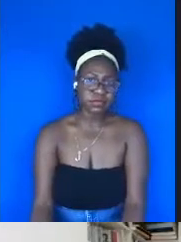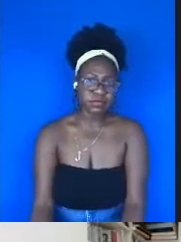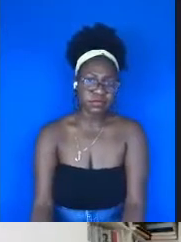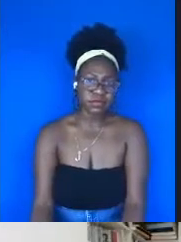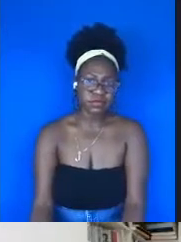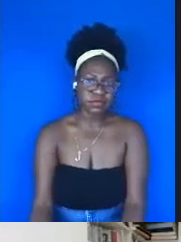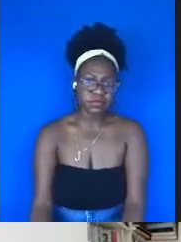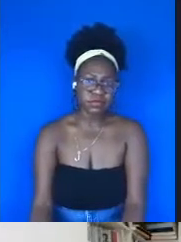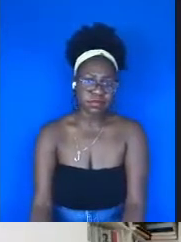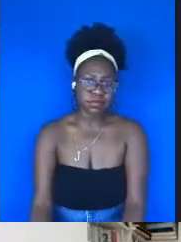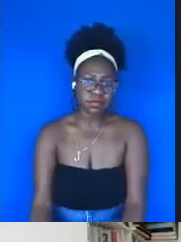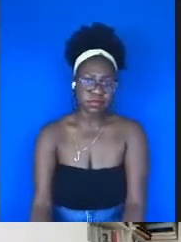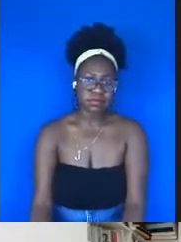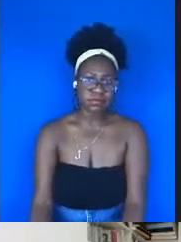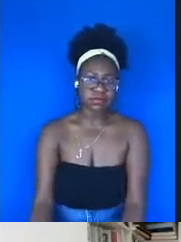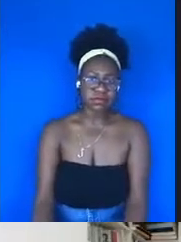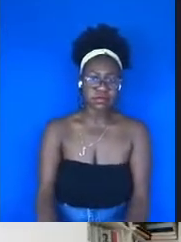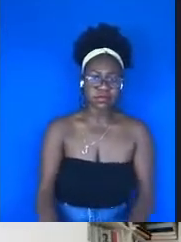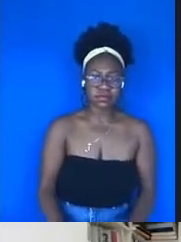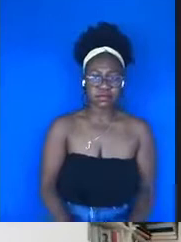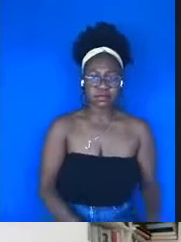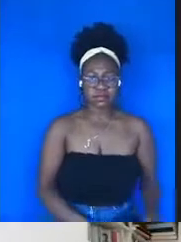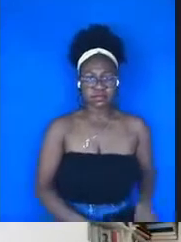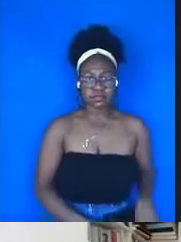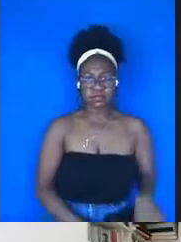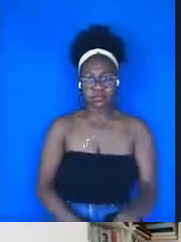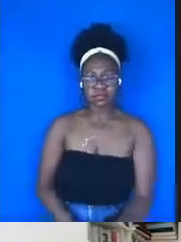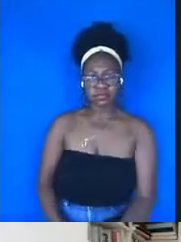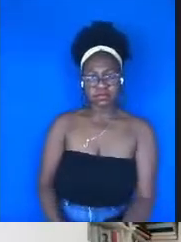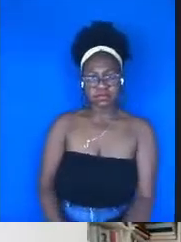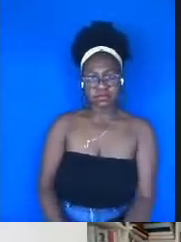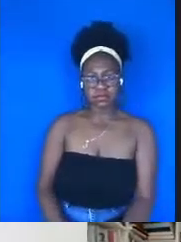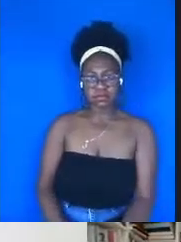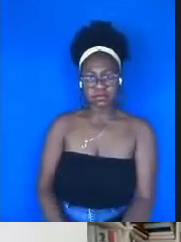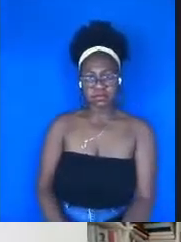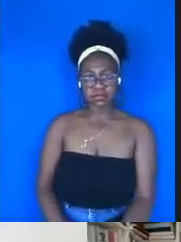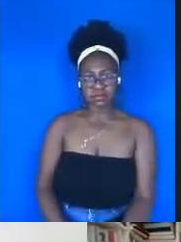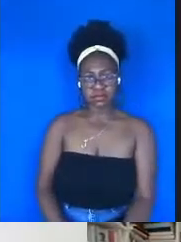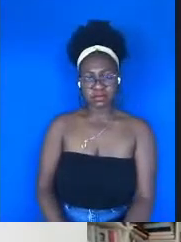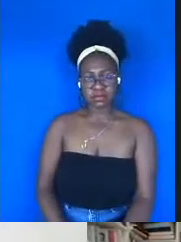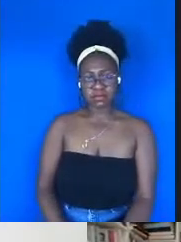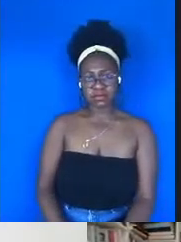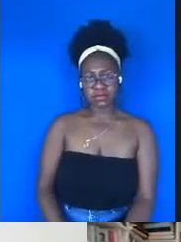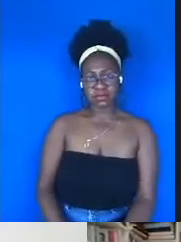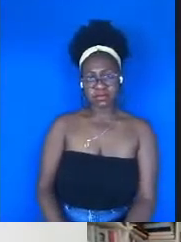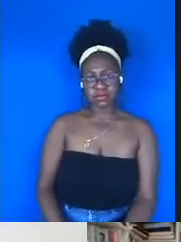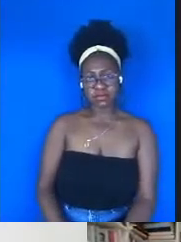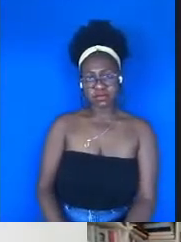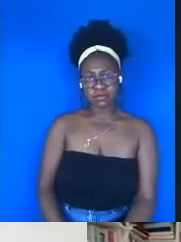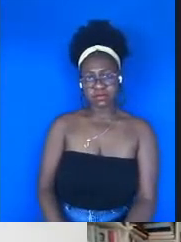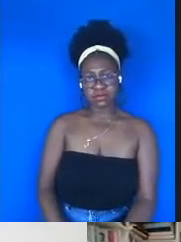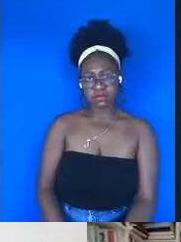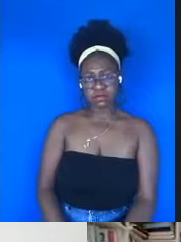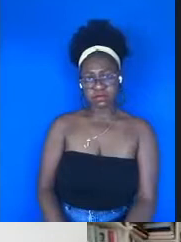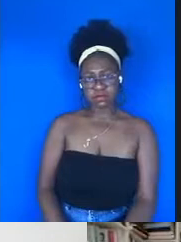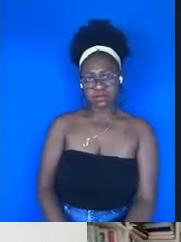poetry, and we should feel proud of the poetry that we make. So I felt that there was, you know,